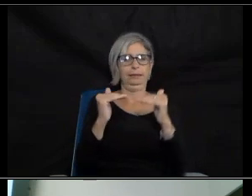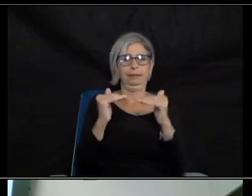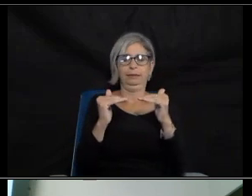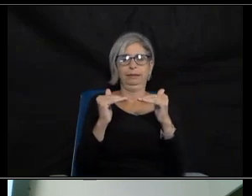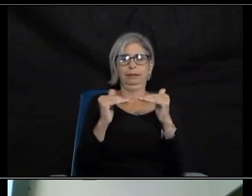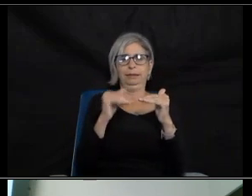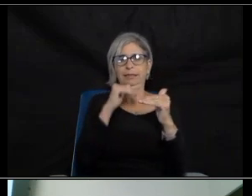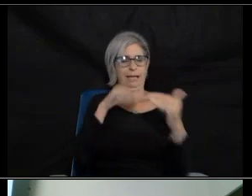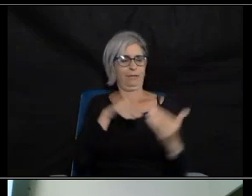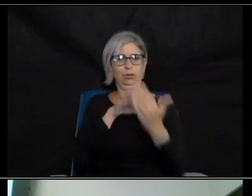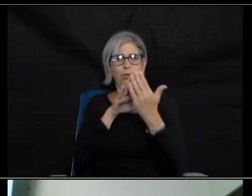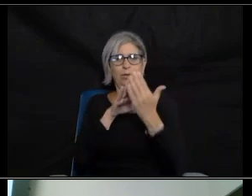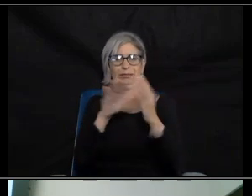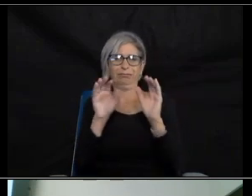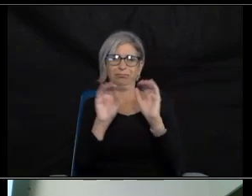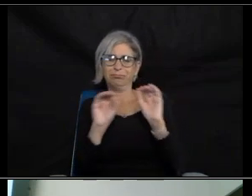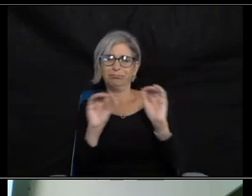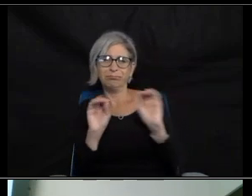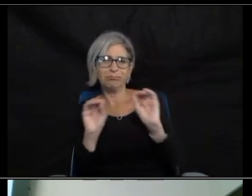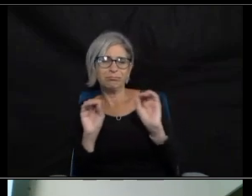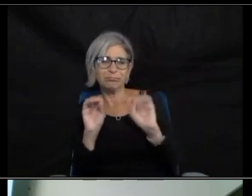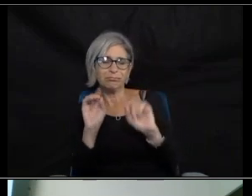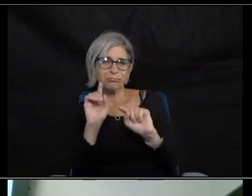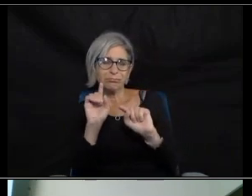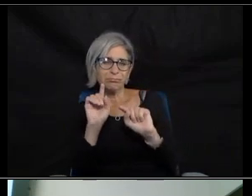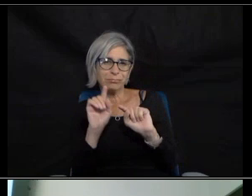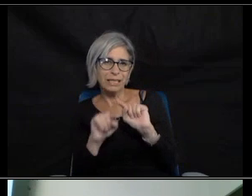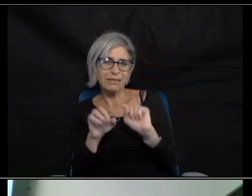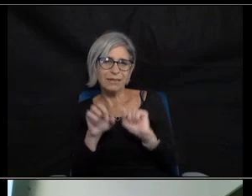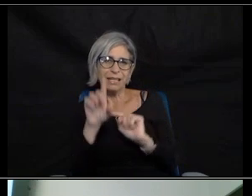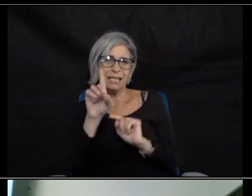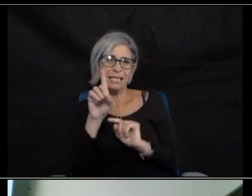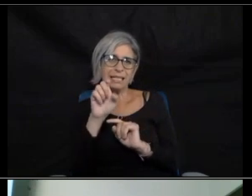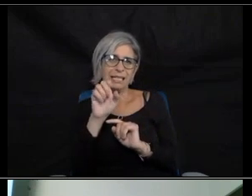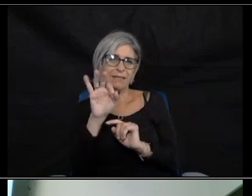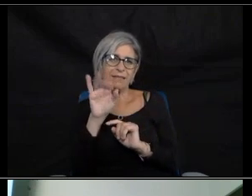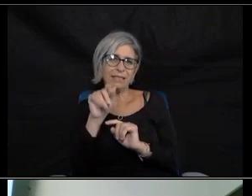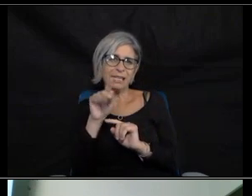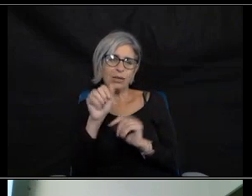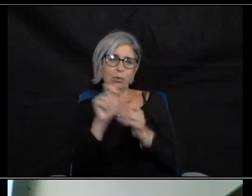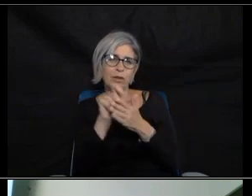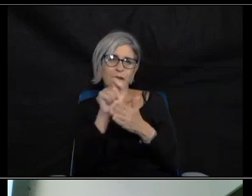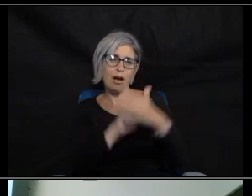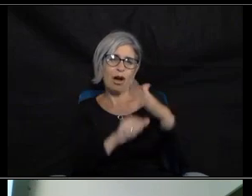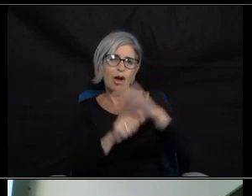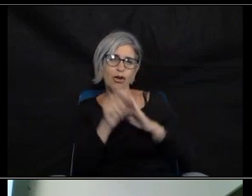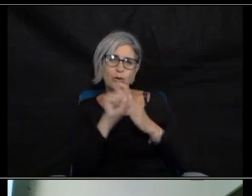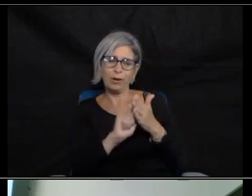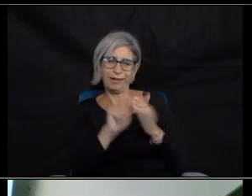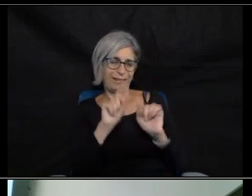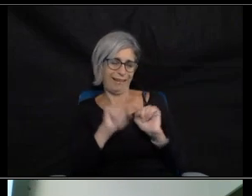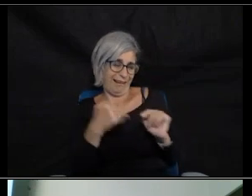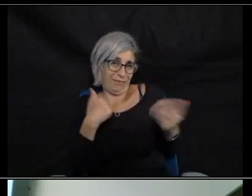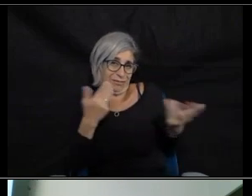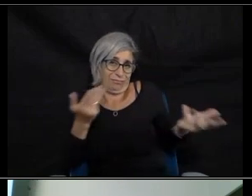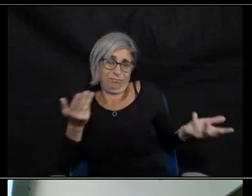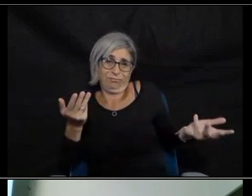addressed. There's no such thing as a deficit column in underwriting. Now, I've been